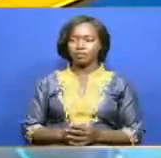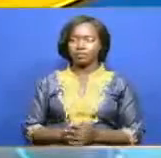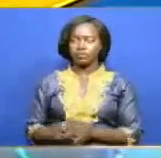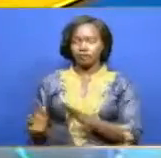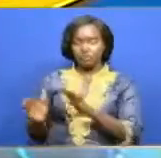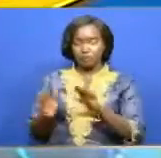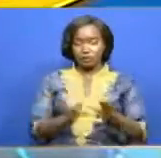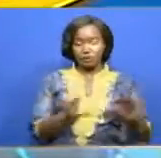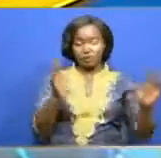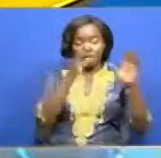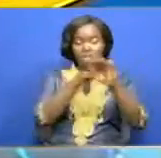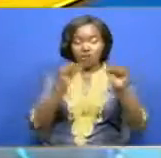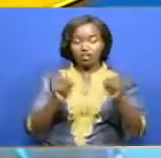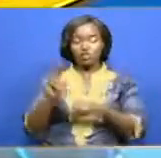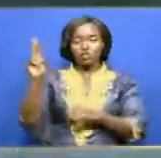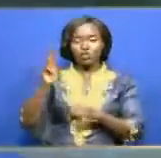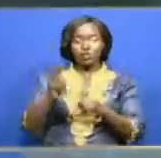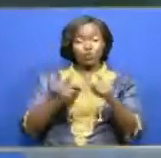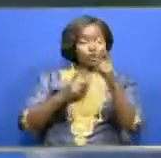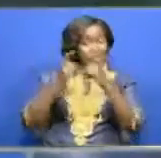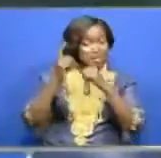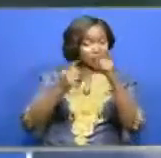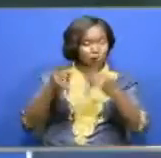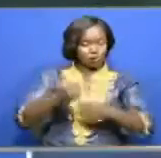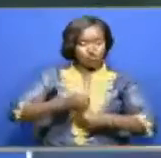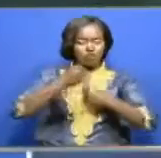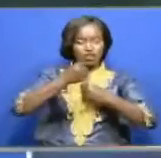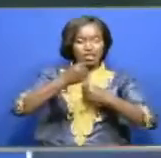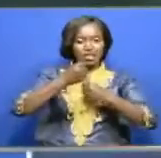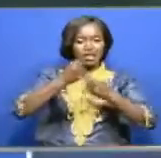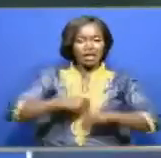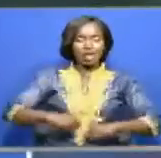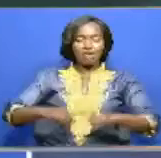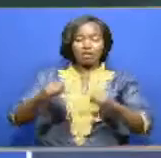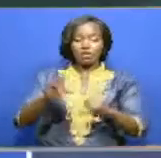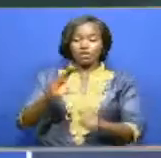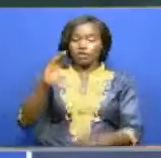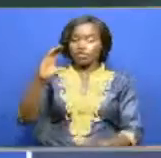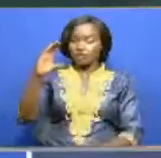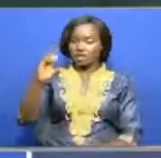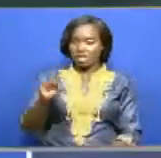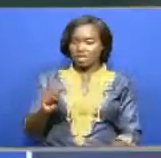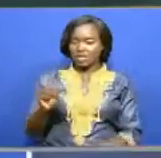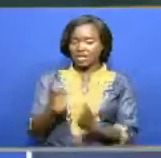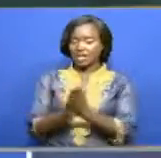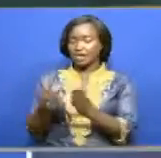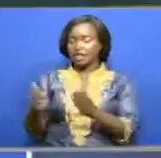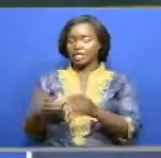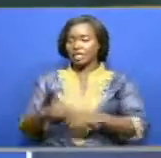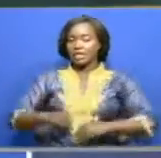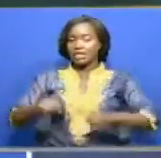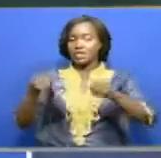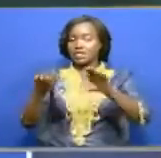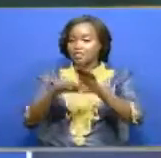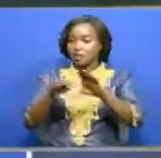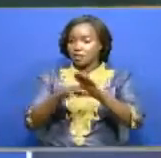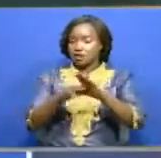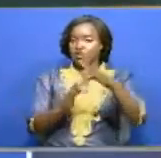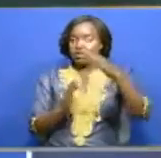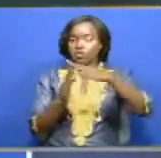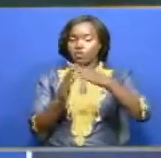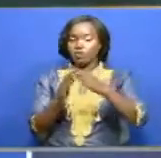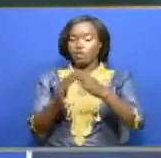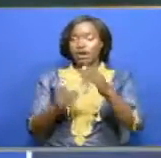President Uhuru Kenyatta has expressed confidence in the capacity of his cabinet and other senior members of his executive just a